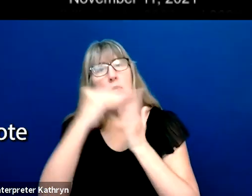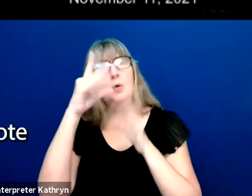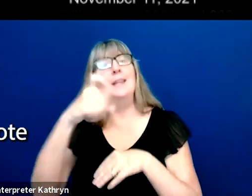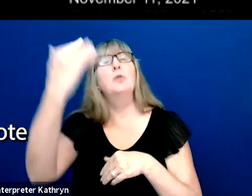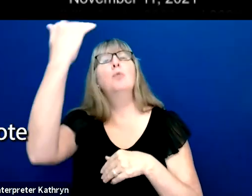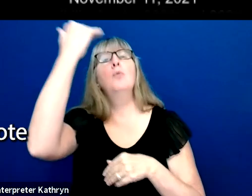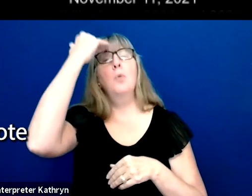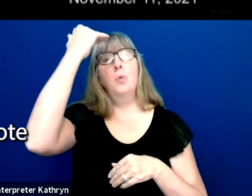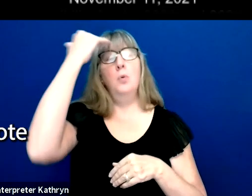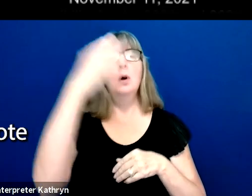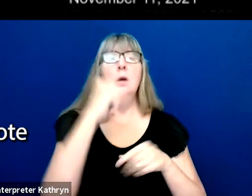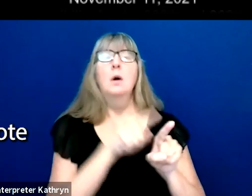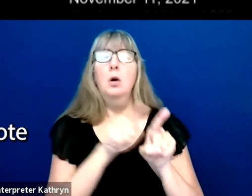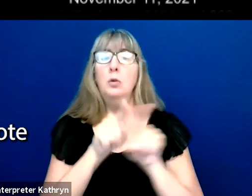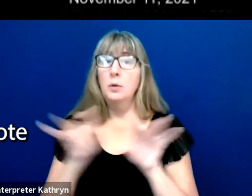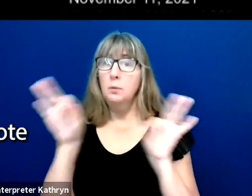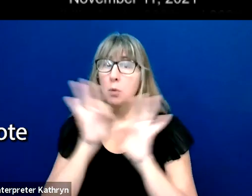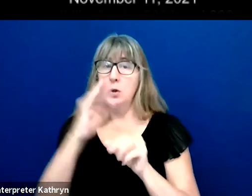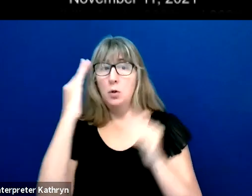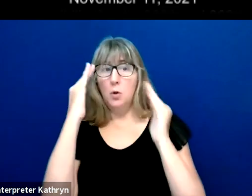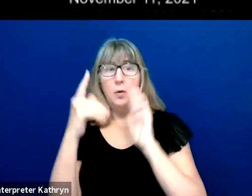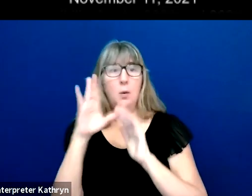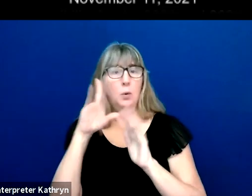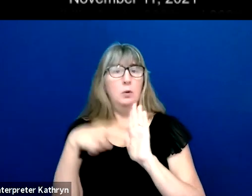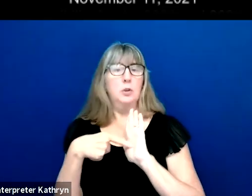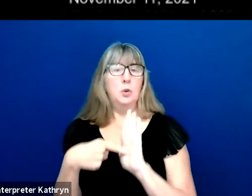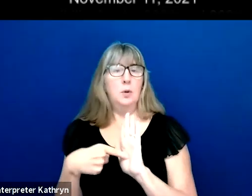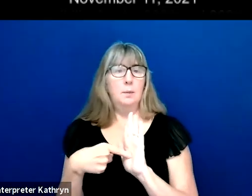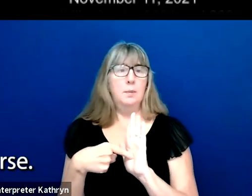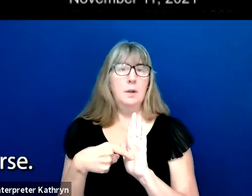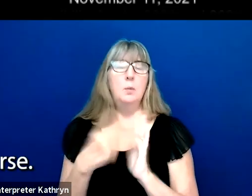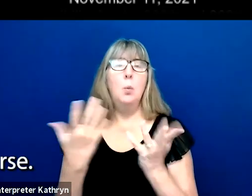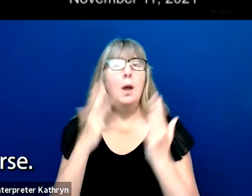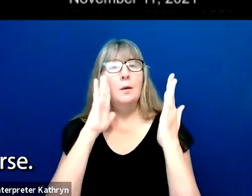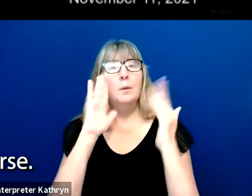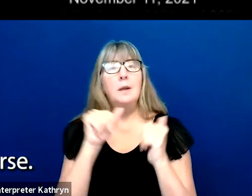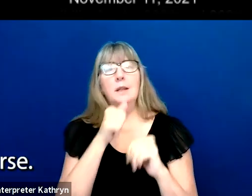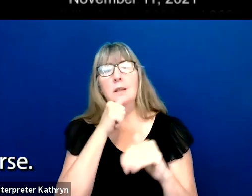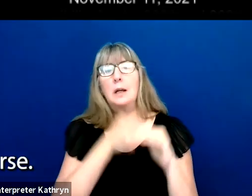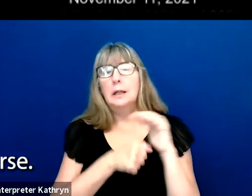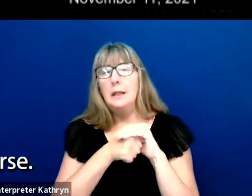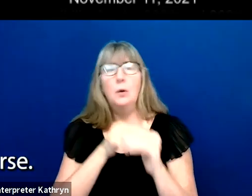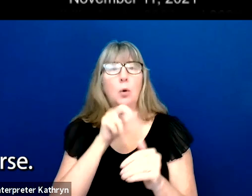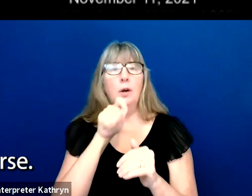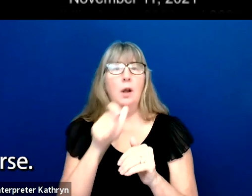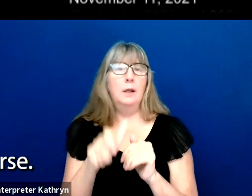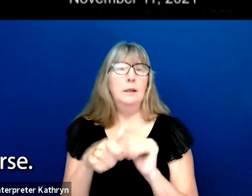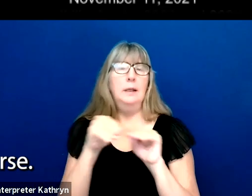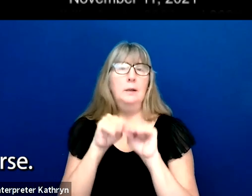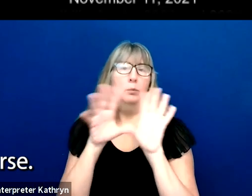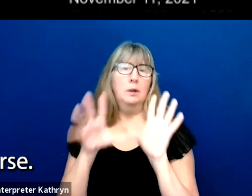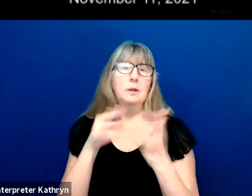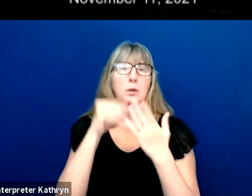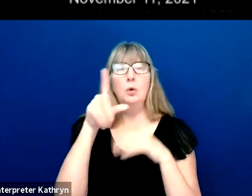also sometimes it's important to note that it also shows up in what expectations are hidden or not made explicit that students need to know